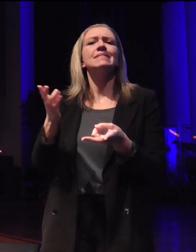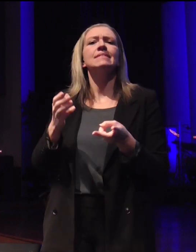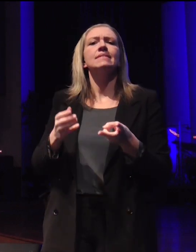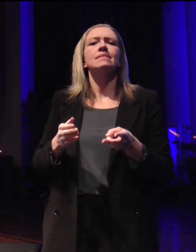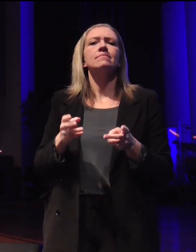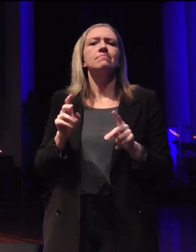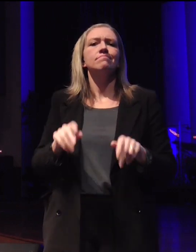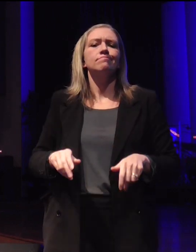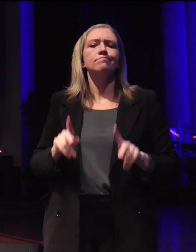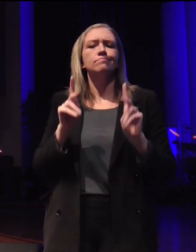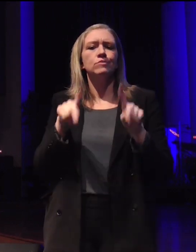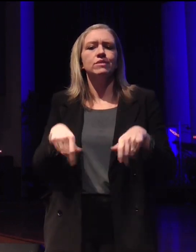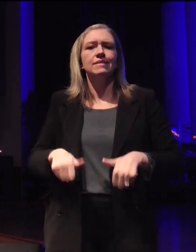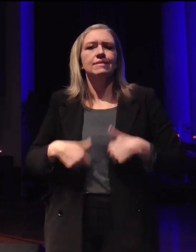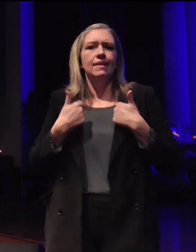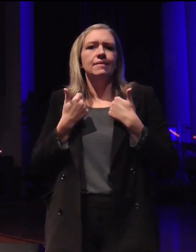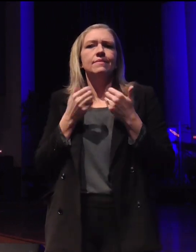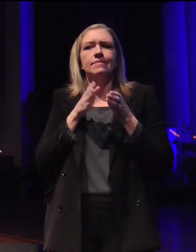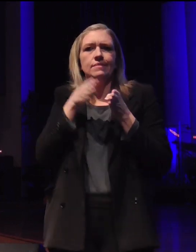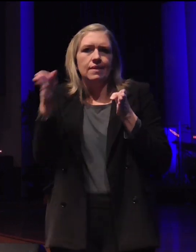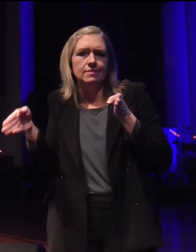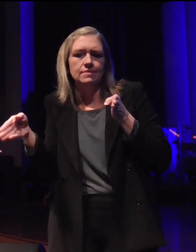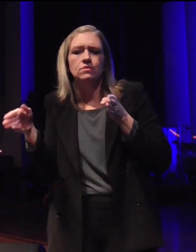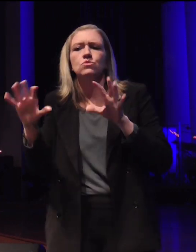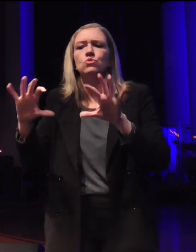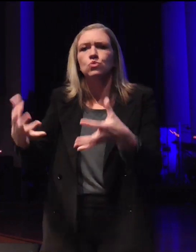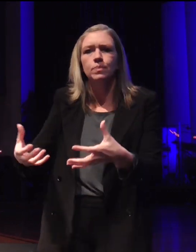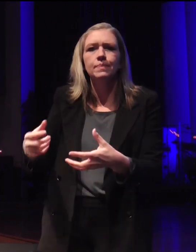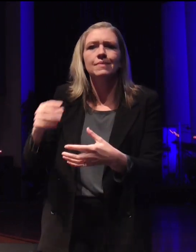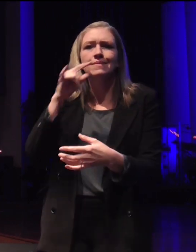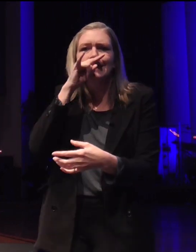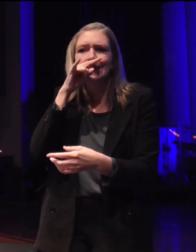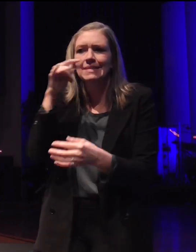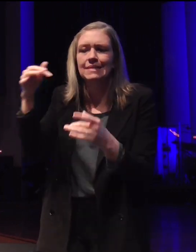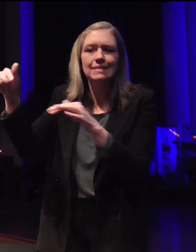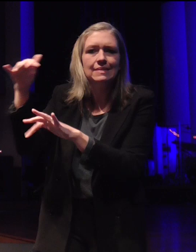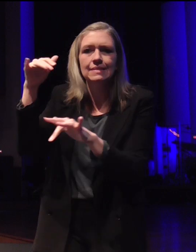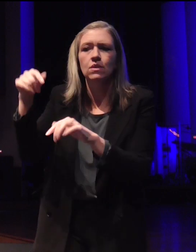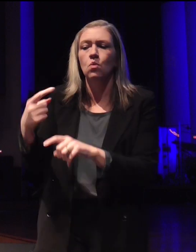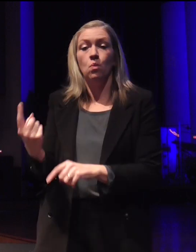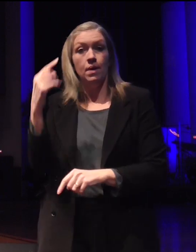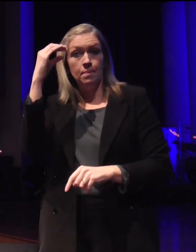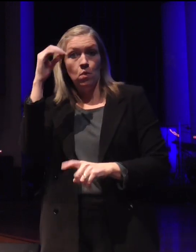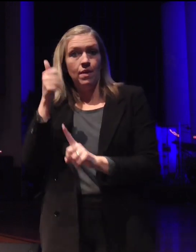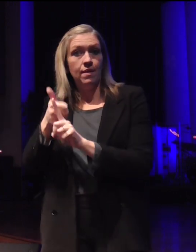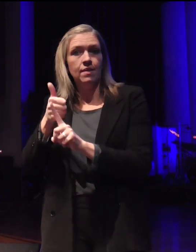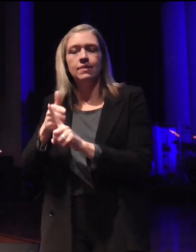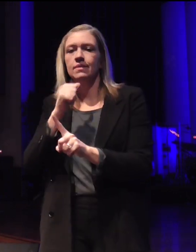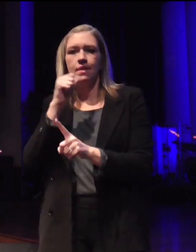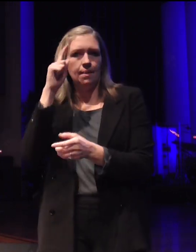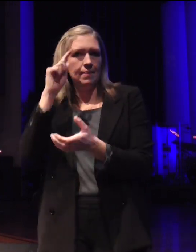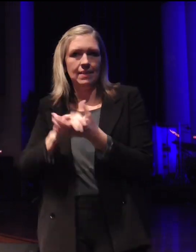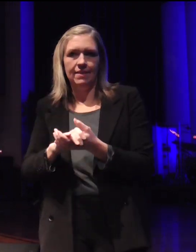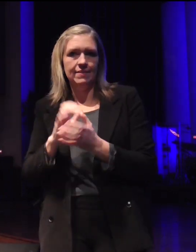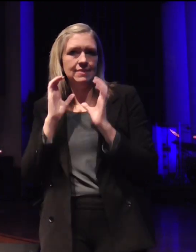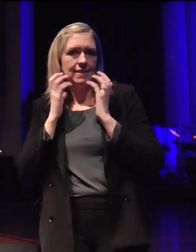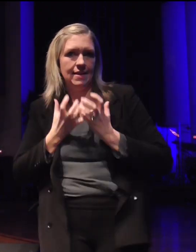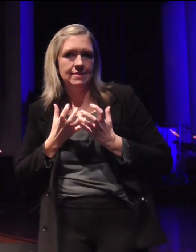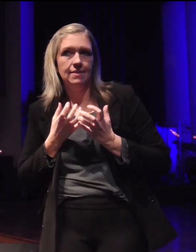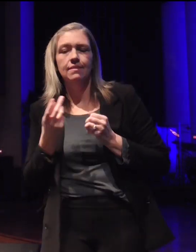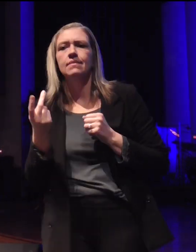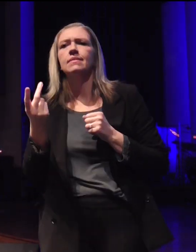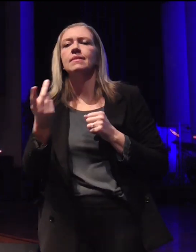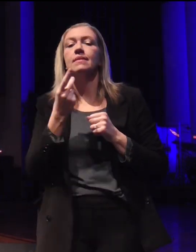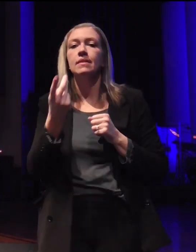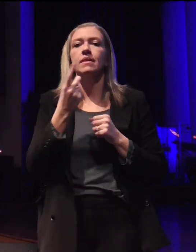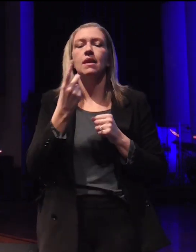house, and I was with a group of kids, and there was a boy there who was a non-believer. And he and I got into a